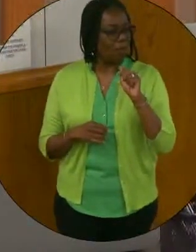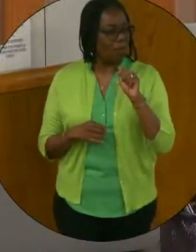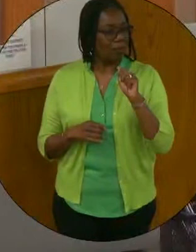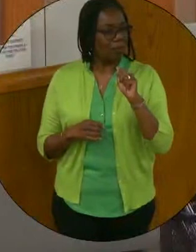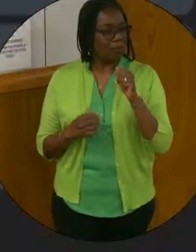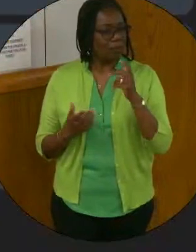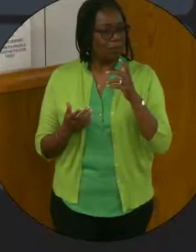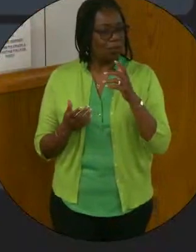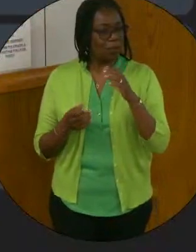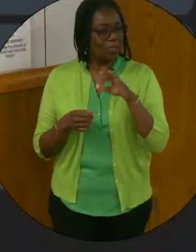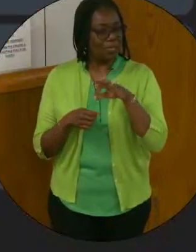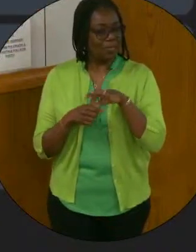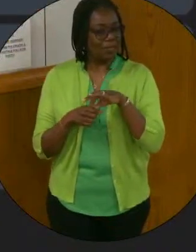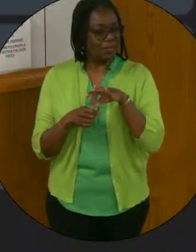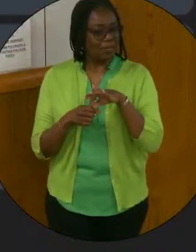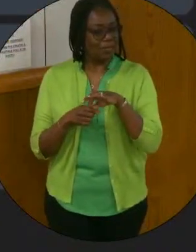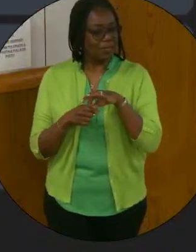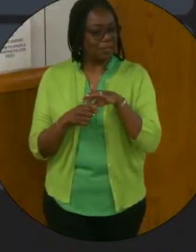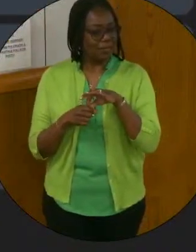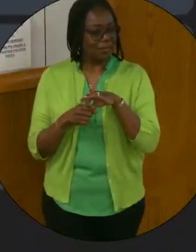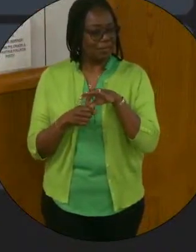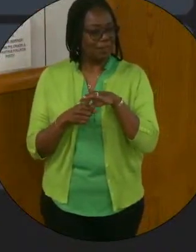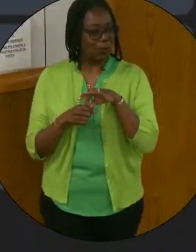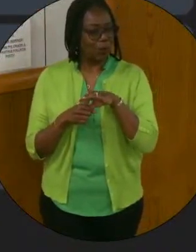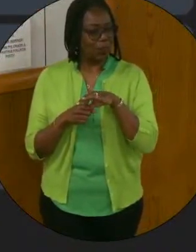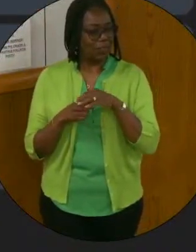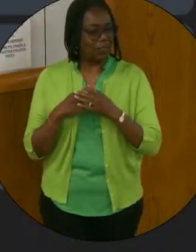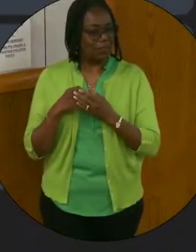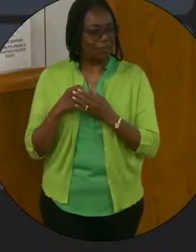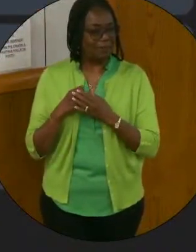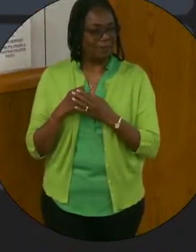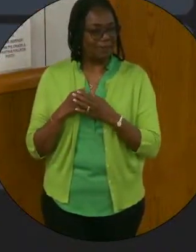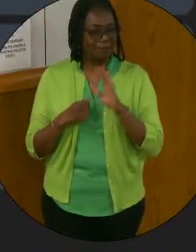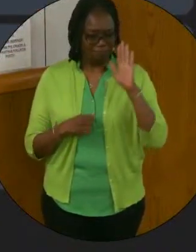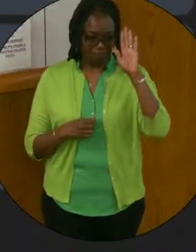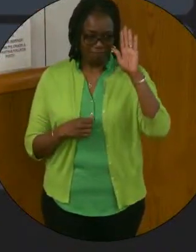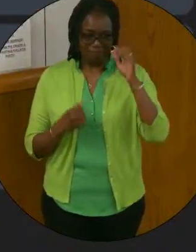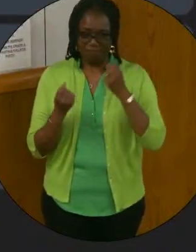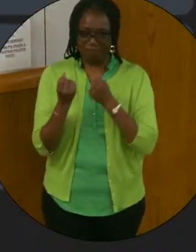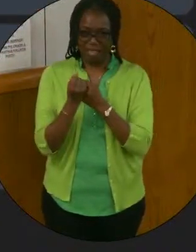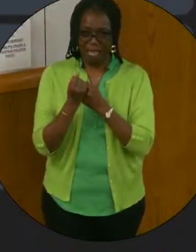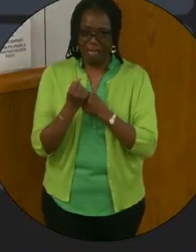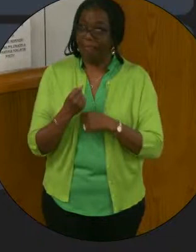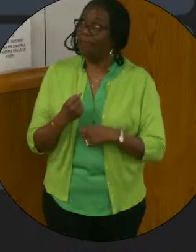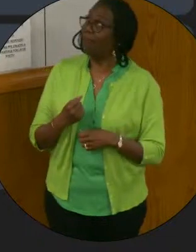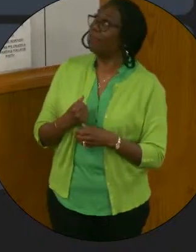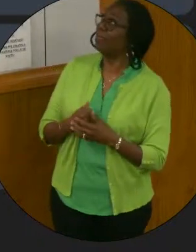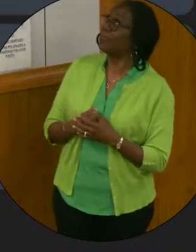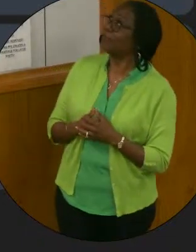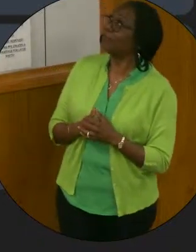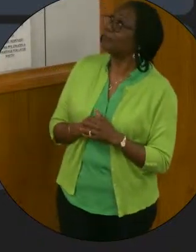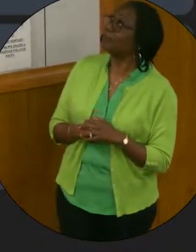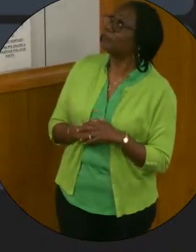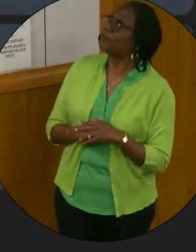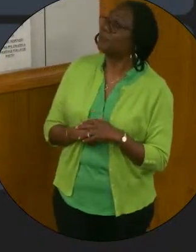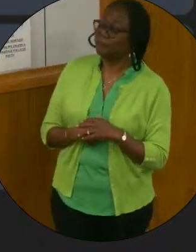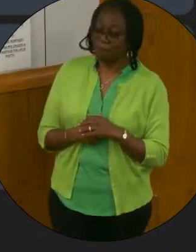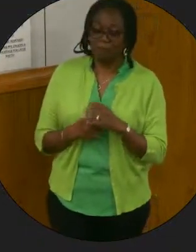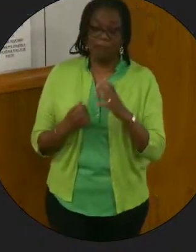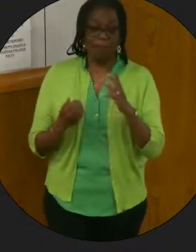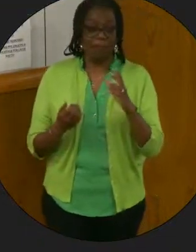cast your vote. And Trustee Guzman? Aye. Thank you, Trustee Guzman. Colleagues, that